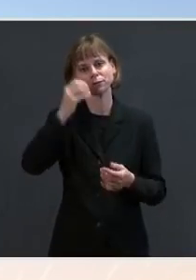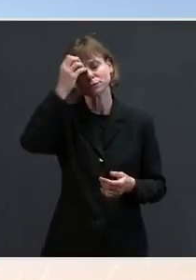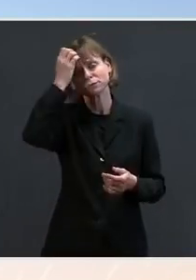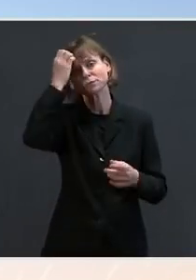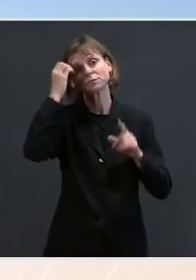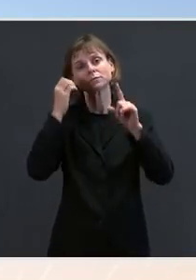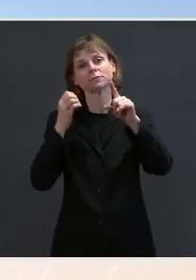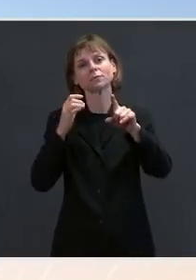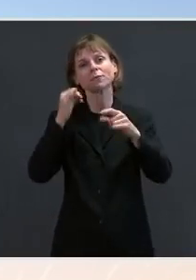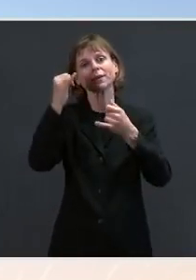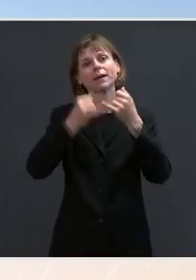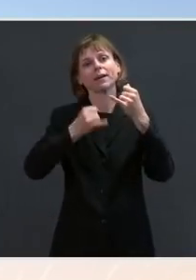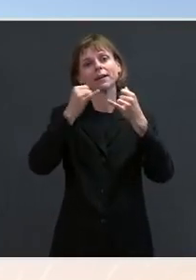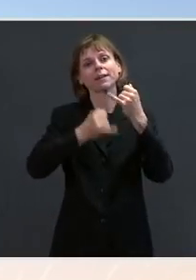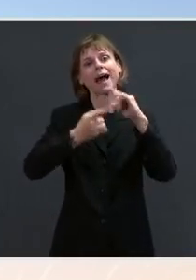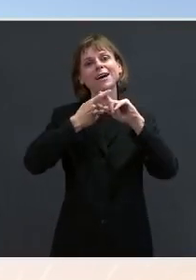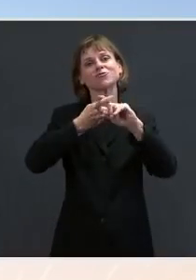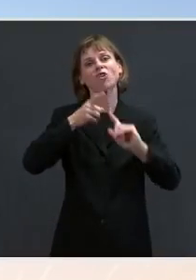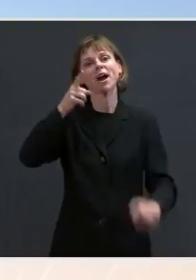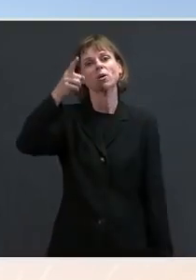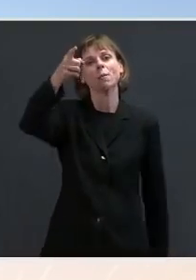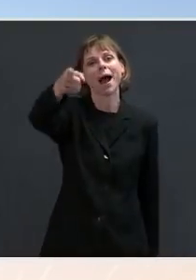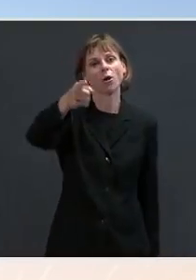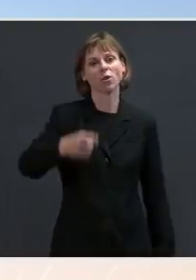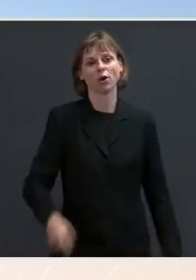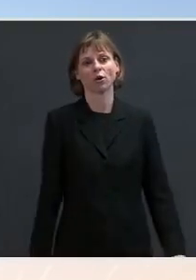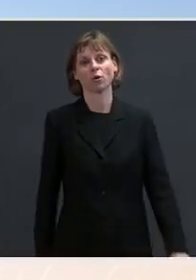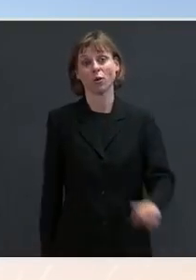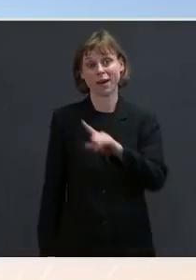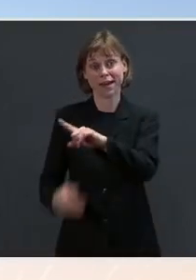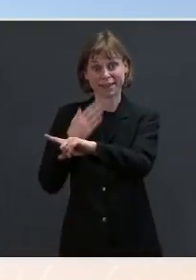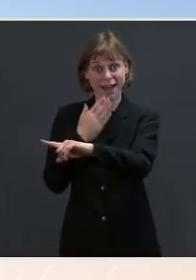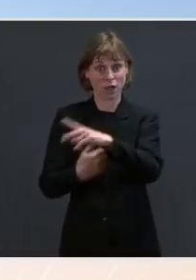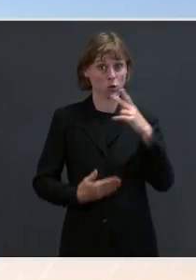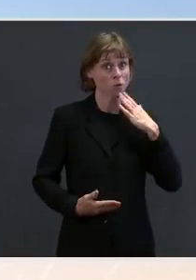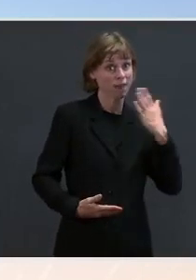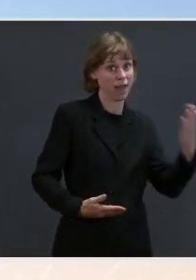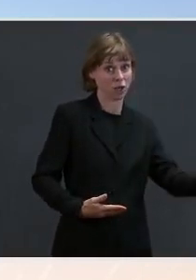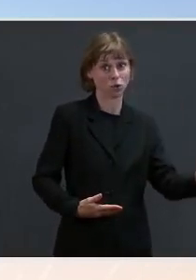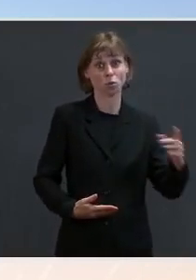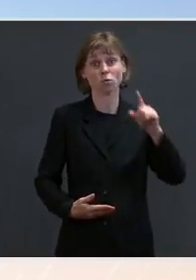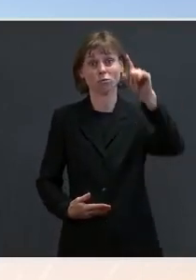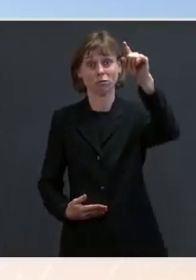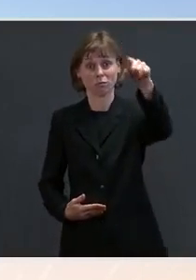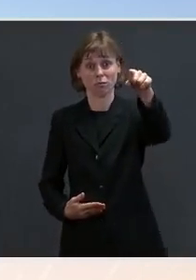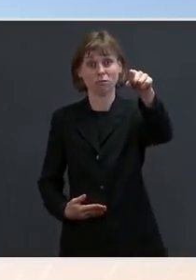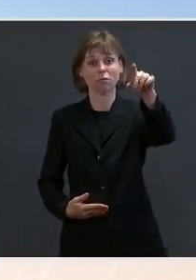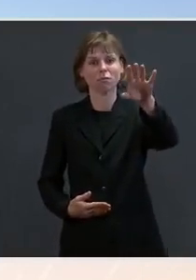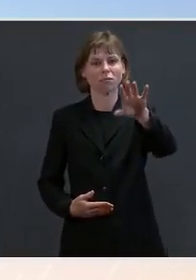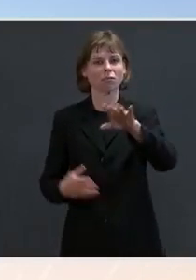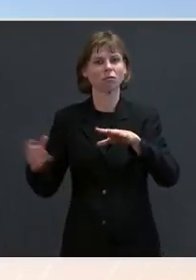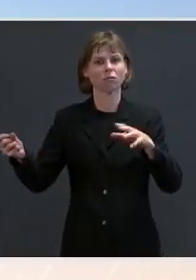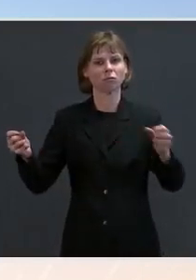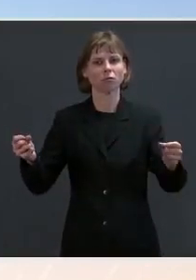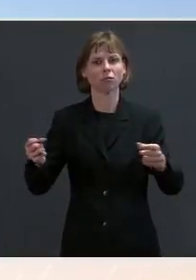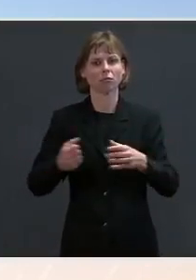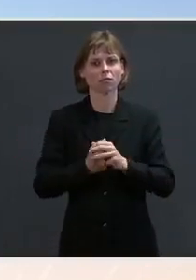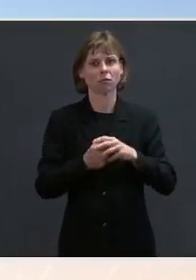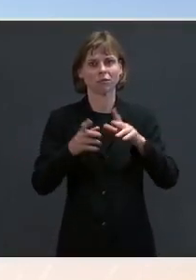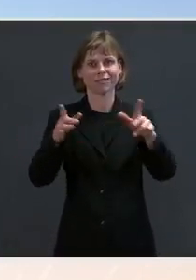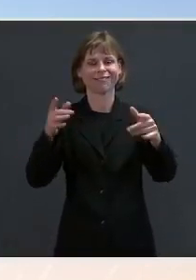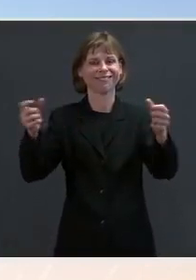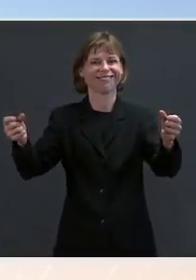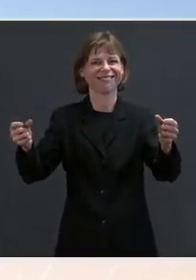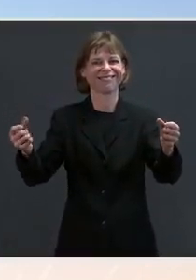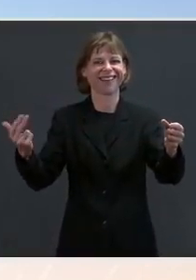just to our last friend back here, and then we'll, yeah. No, thank you. We'll blame Doug Mills. Go ahead. Just kidding. Go